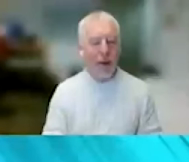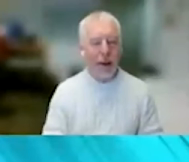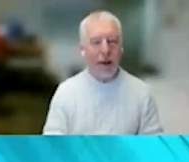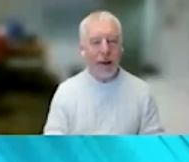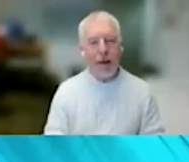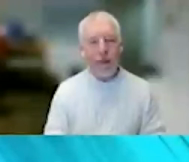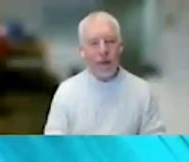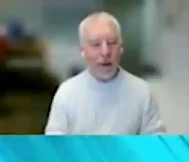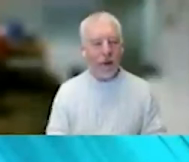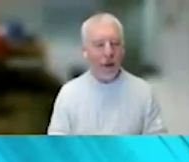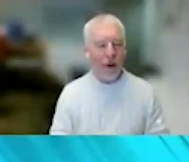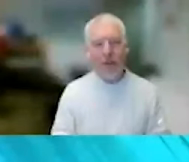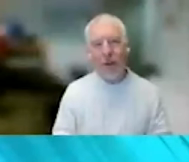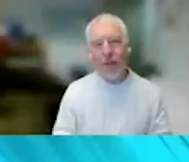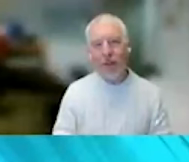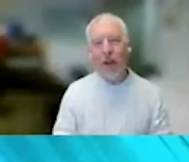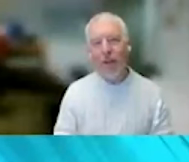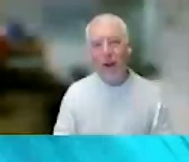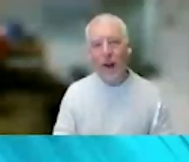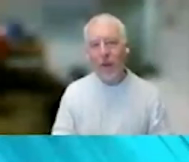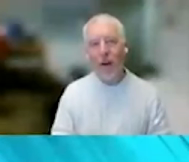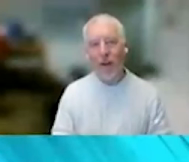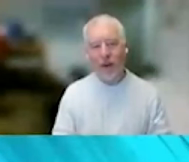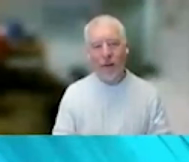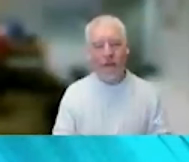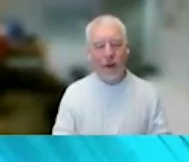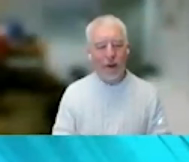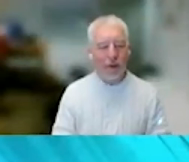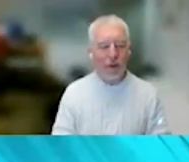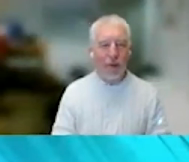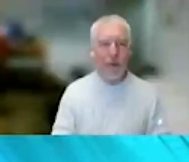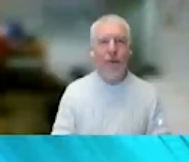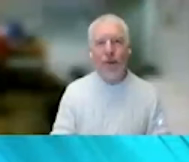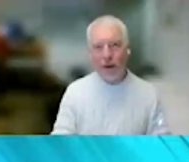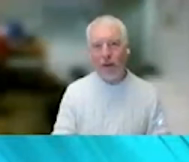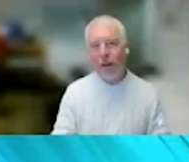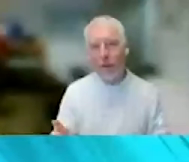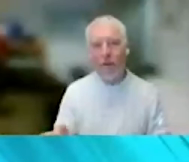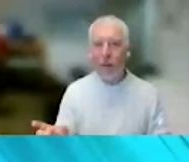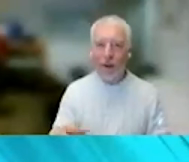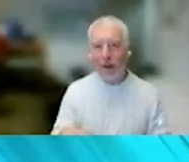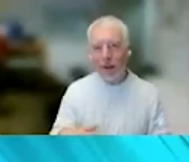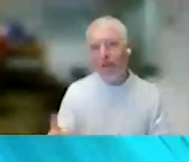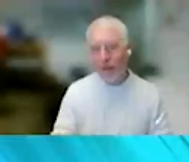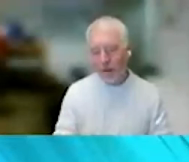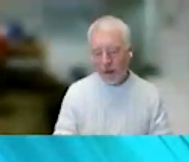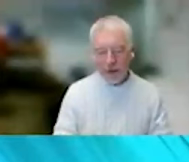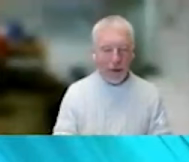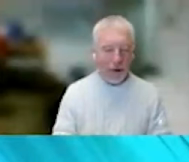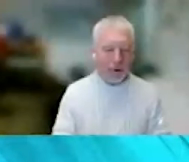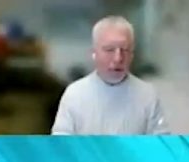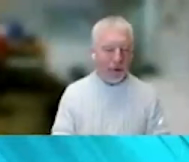lot of time in editing. It's not really cost effective if you have hours and hours and hours of video. So most of our videos tend to be 5 minutes or less. So